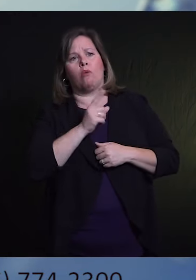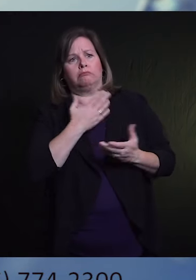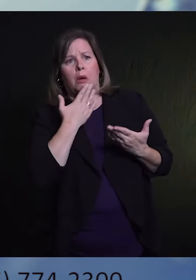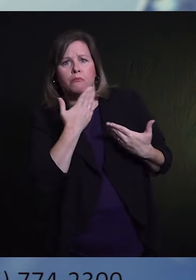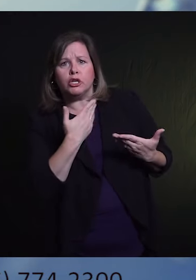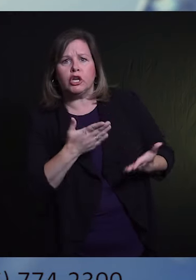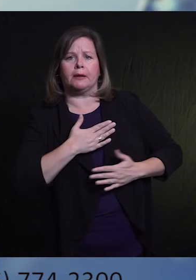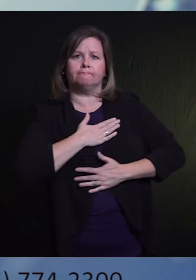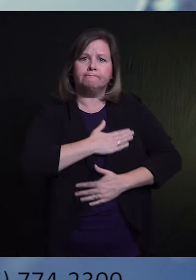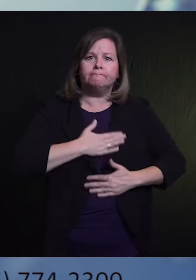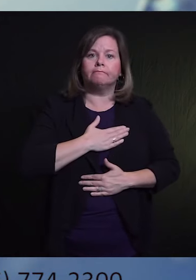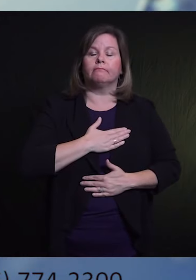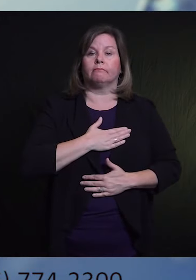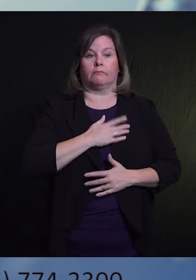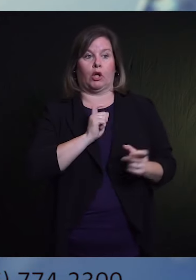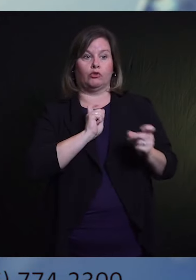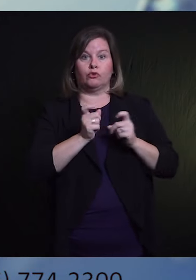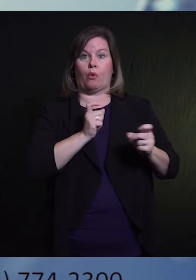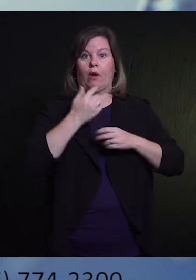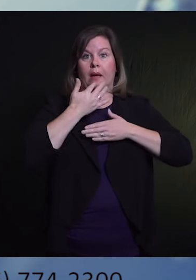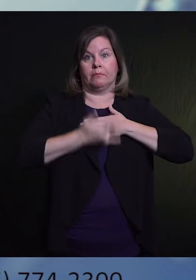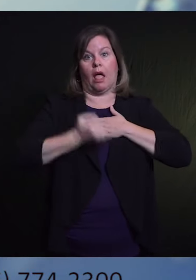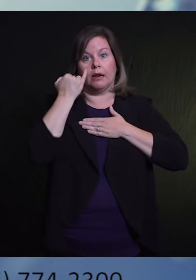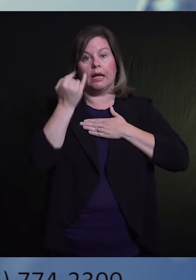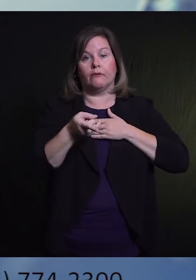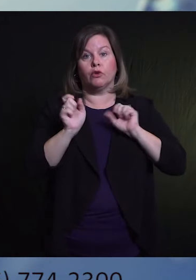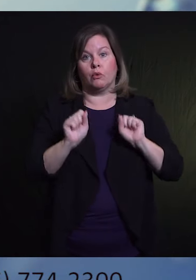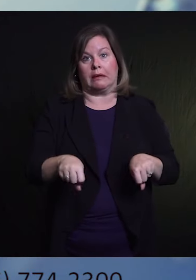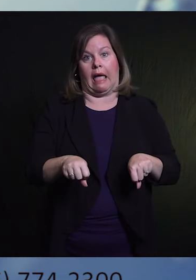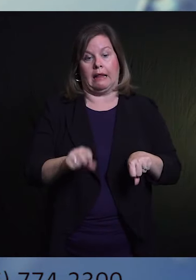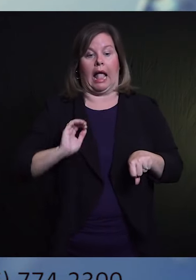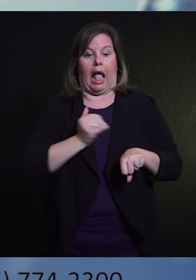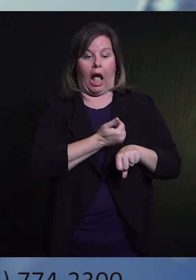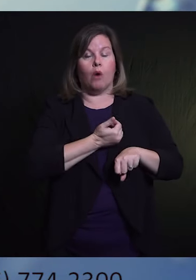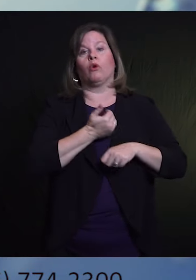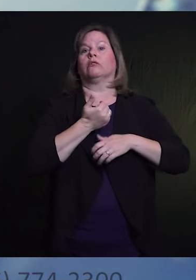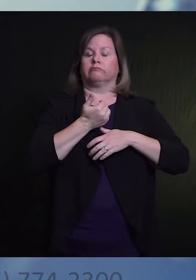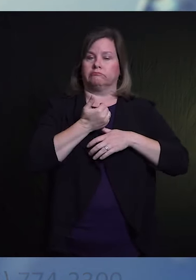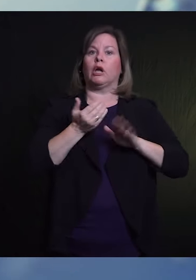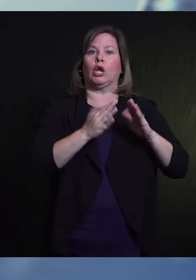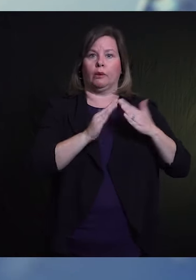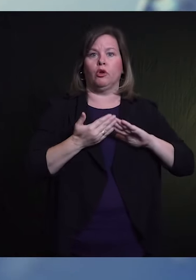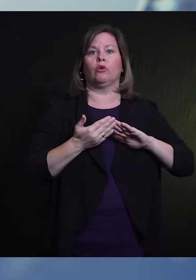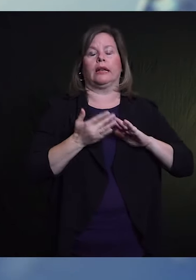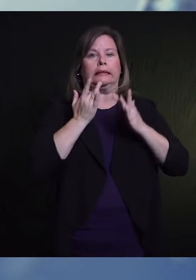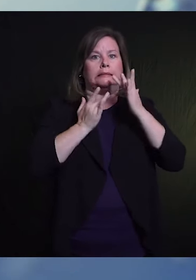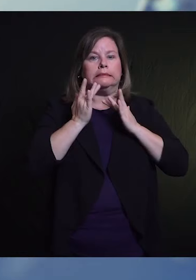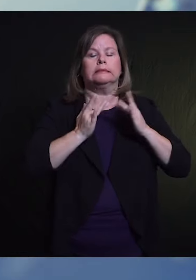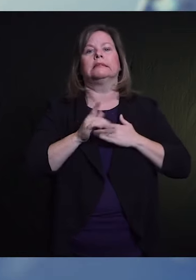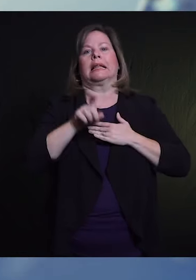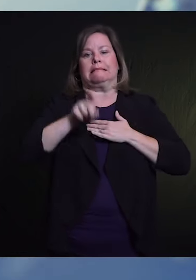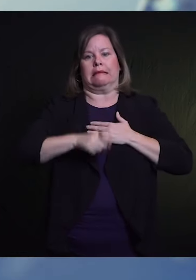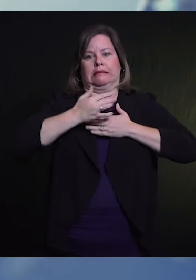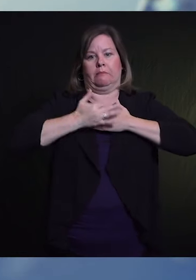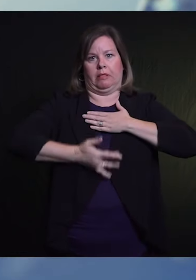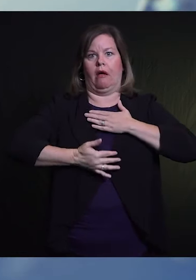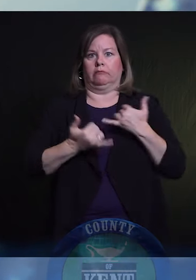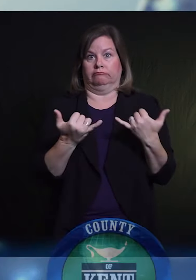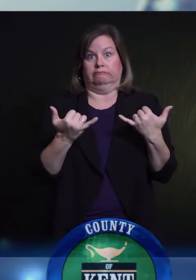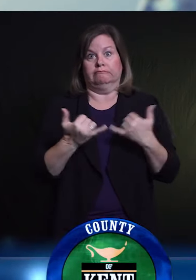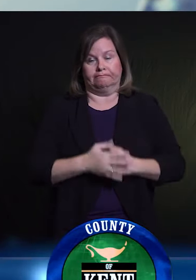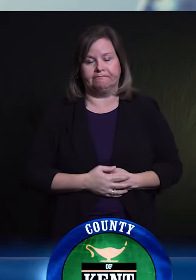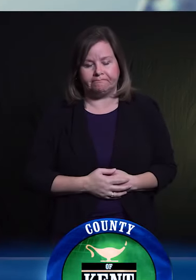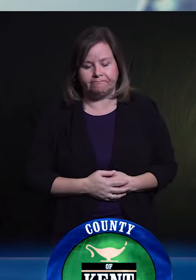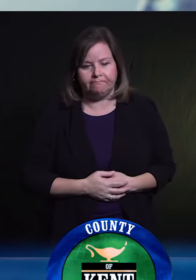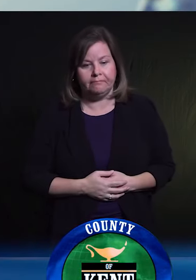if you can. Our community is, like so many communities, in desperate need of blood supply right now. So thank you for watching today.